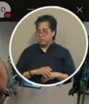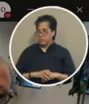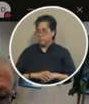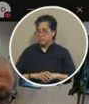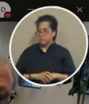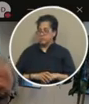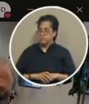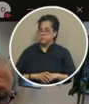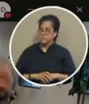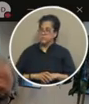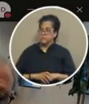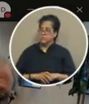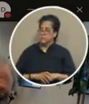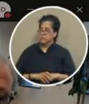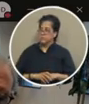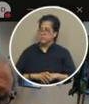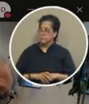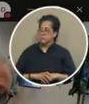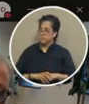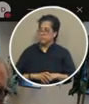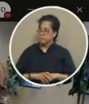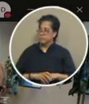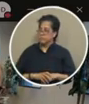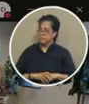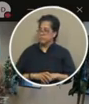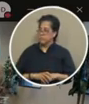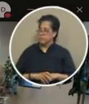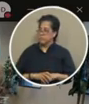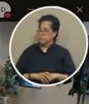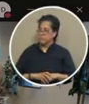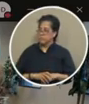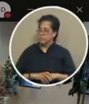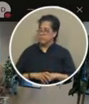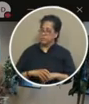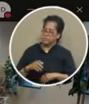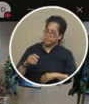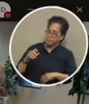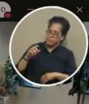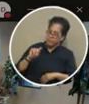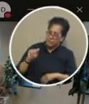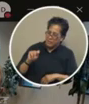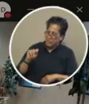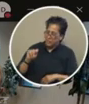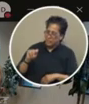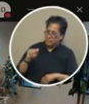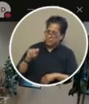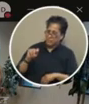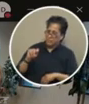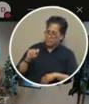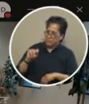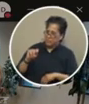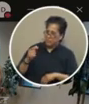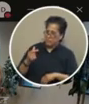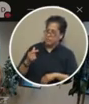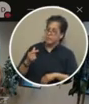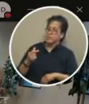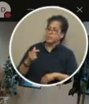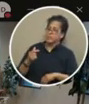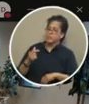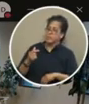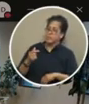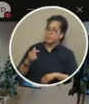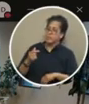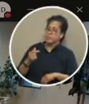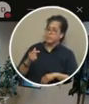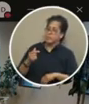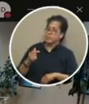Hello? Representative Rivera, I didn't hear the first part of that. This is Tommy Gonzalez. Could you repeat that? Also, could you Yes, turn sir. on your